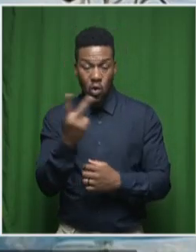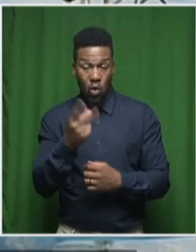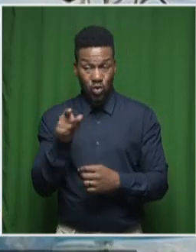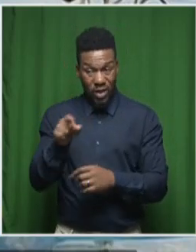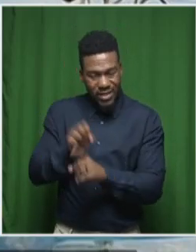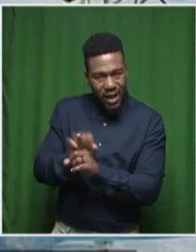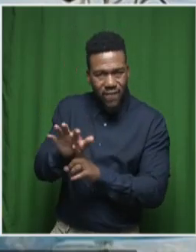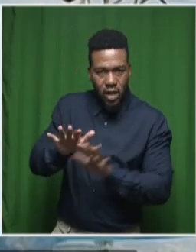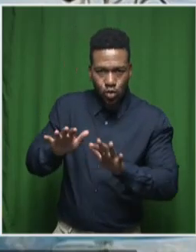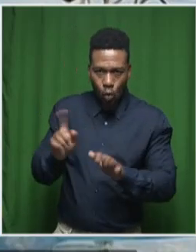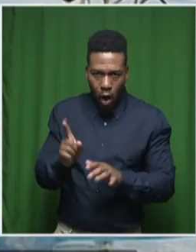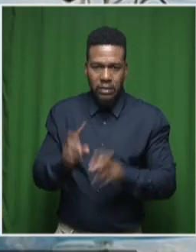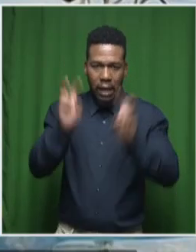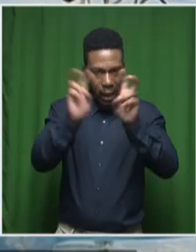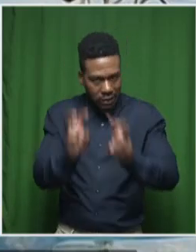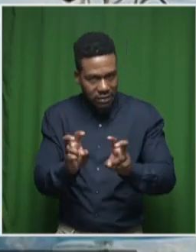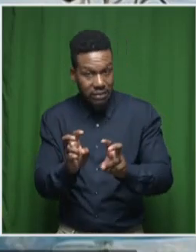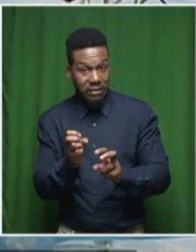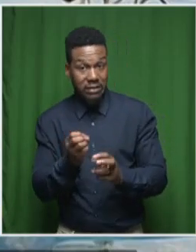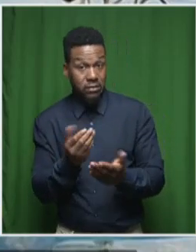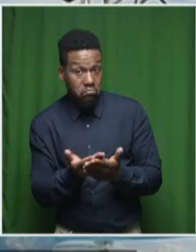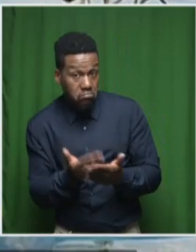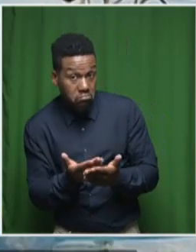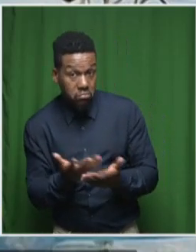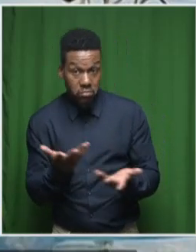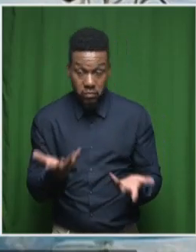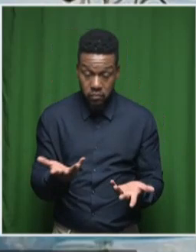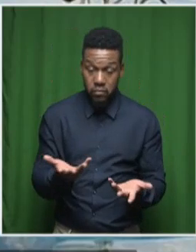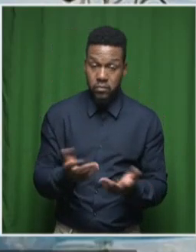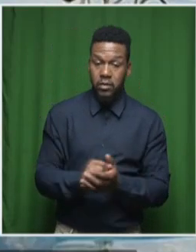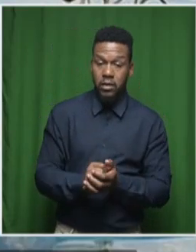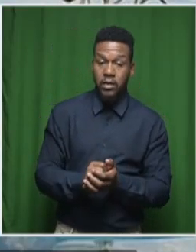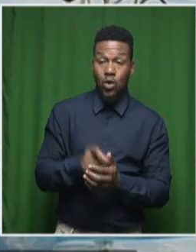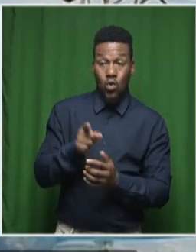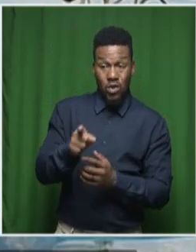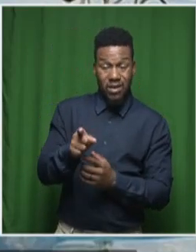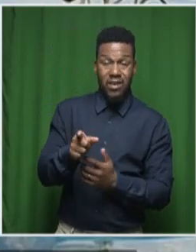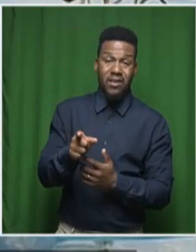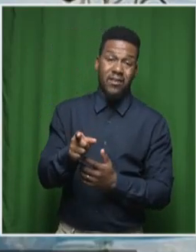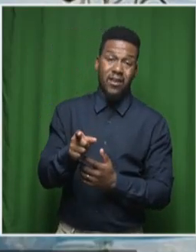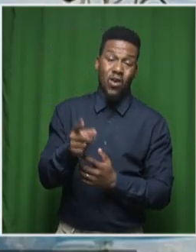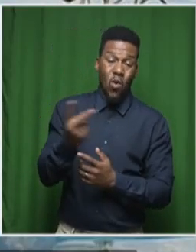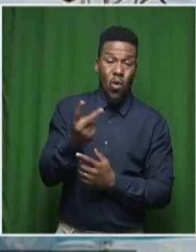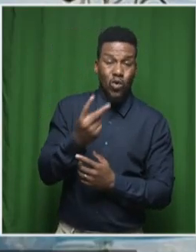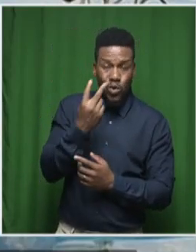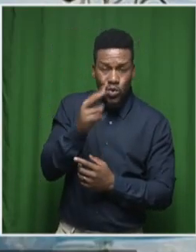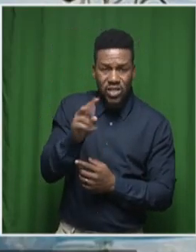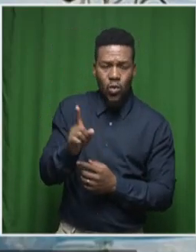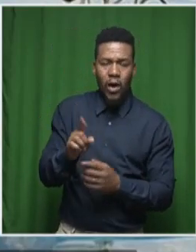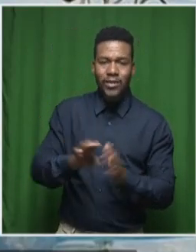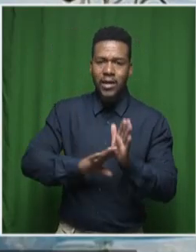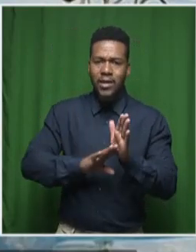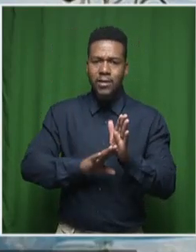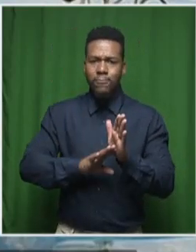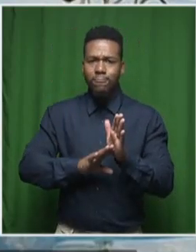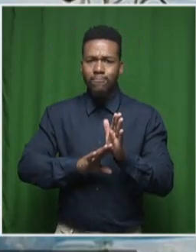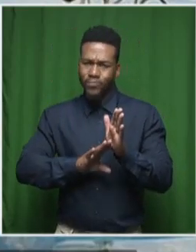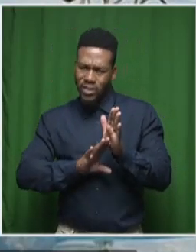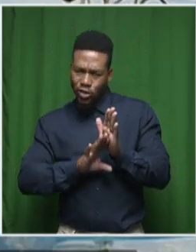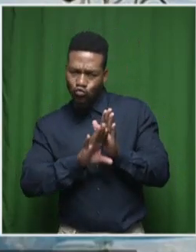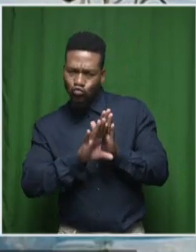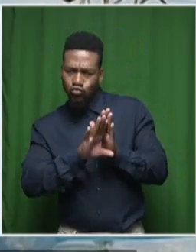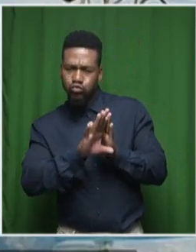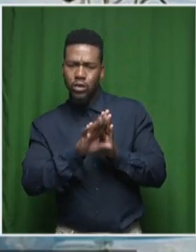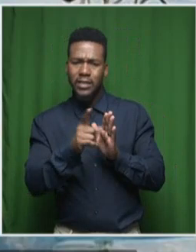and logistics, which is also an important employer in the South African economy. We've also seen the increased